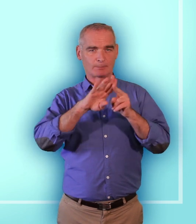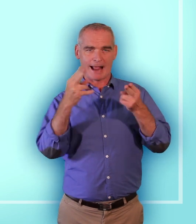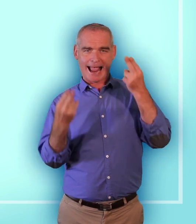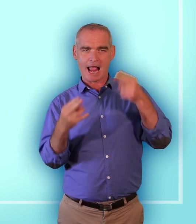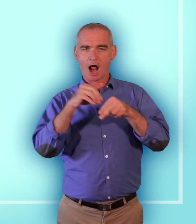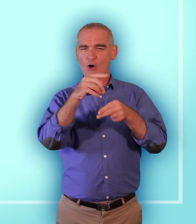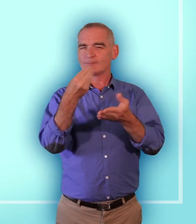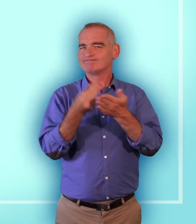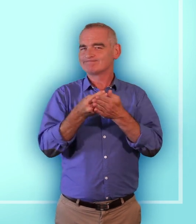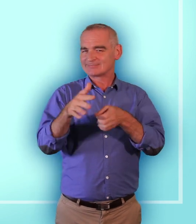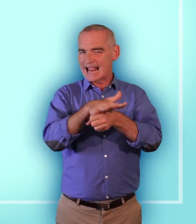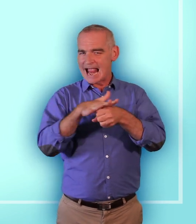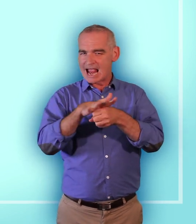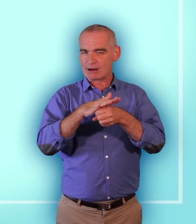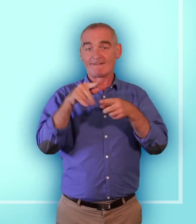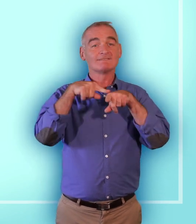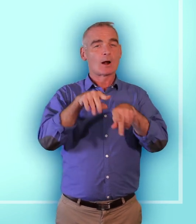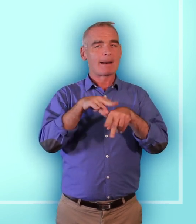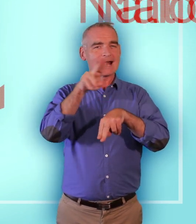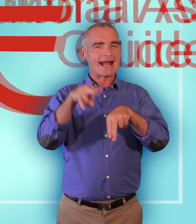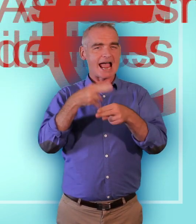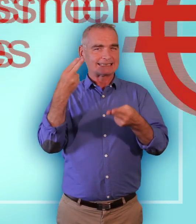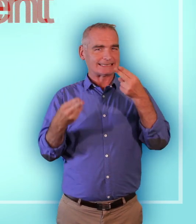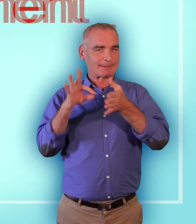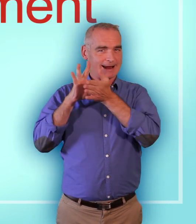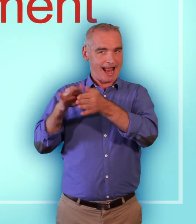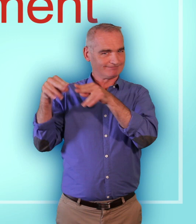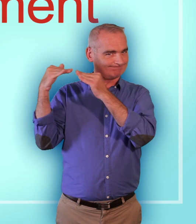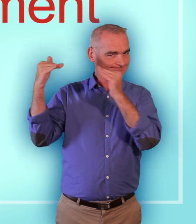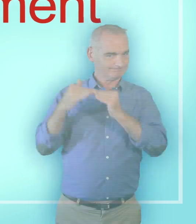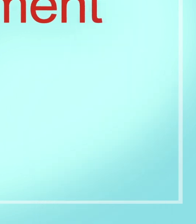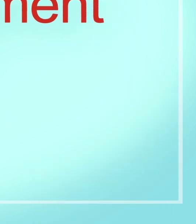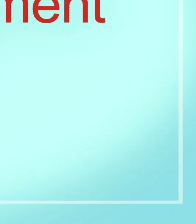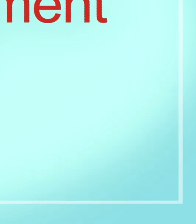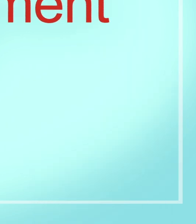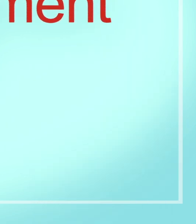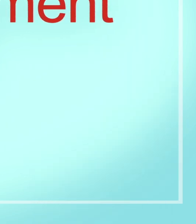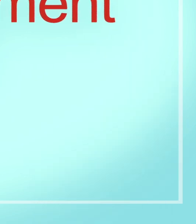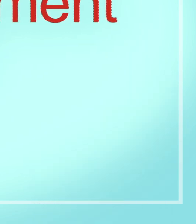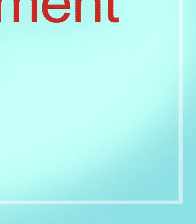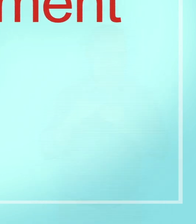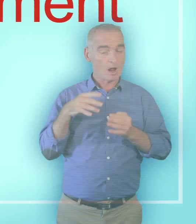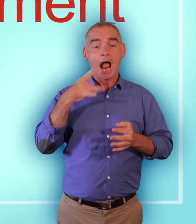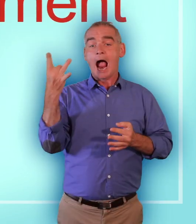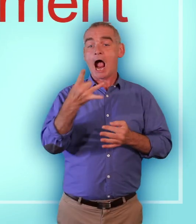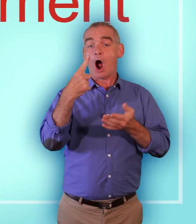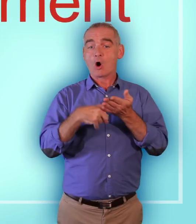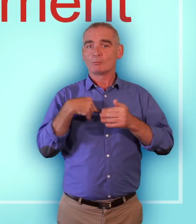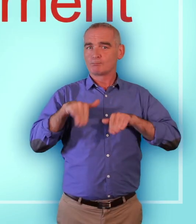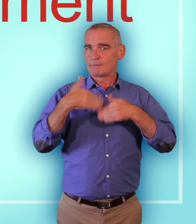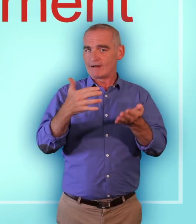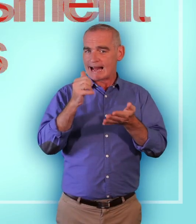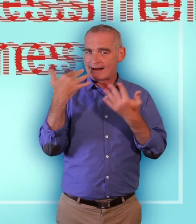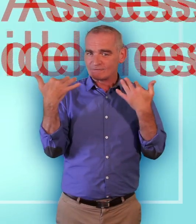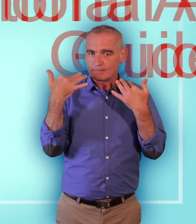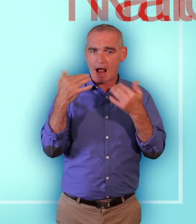on your financial situation as set out in the National Assessment Guidelines. We also ask you to supply information of any ongoing